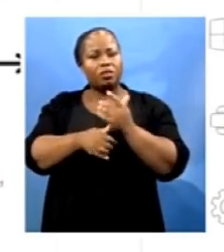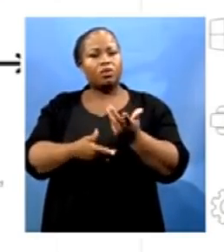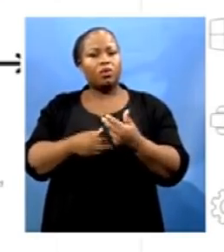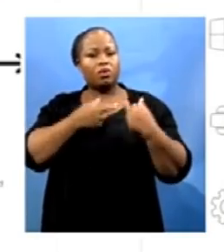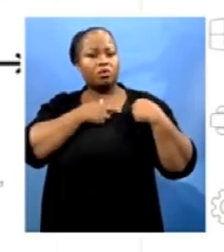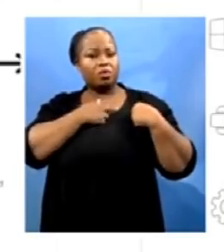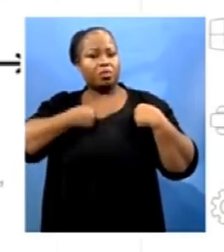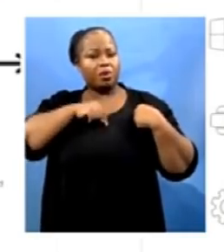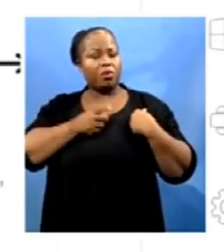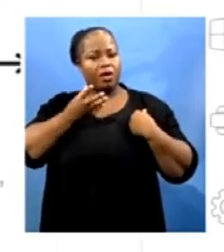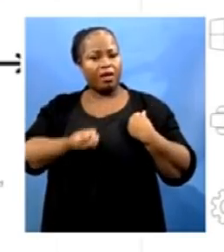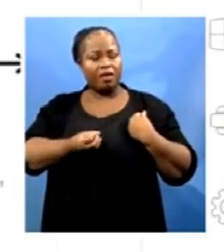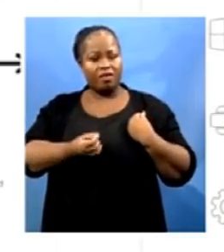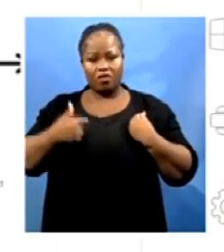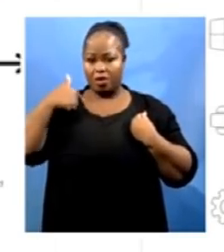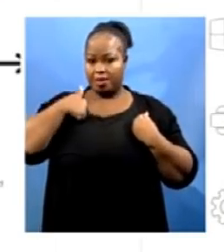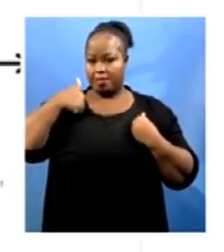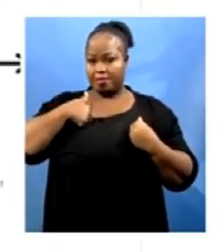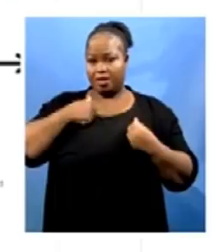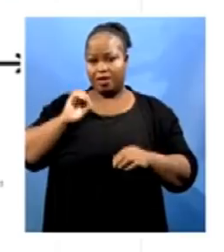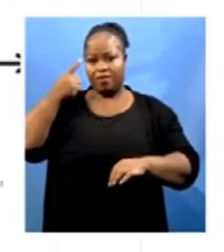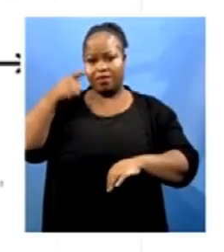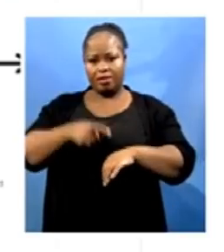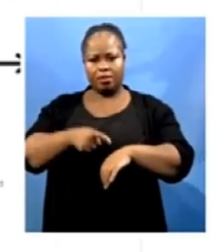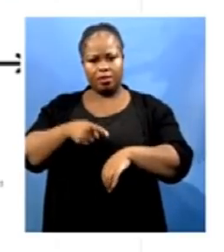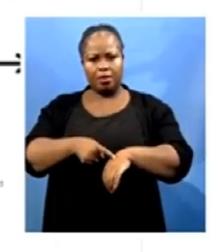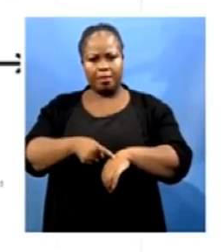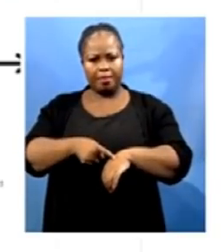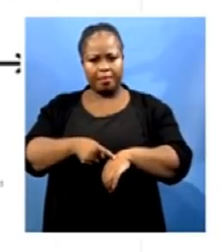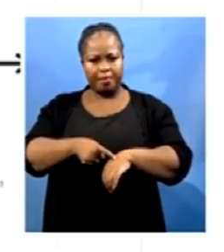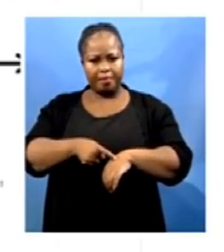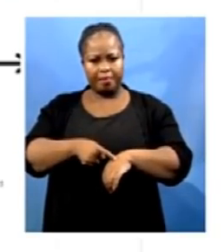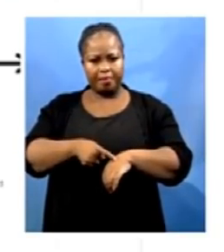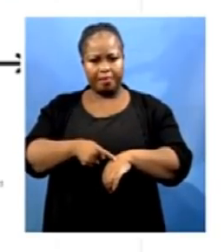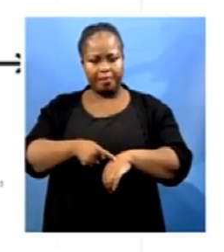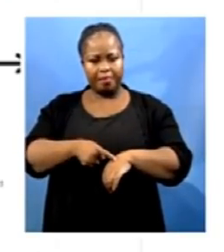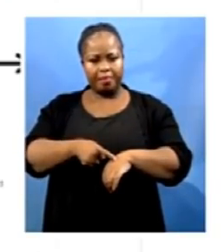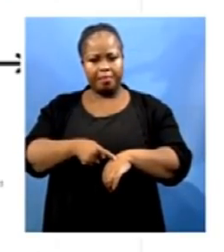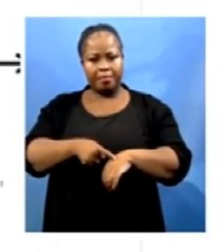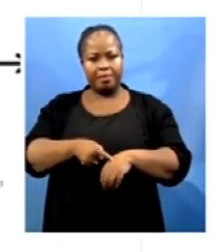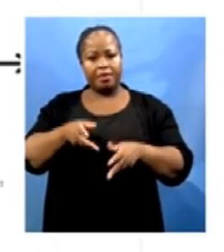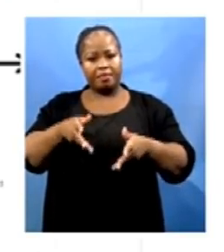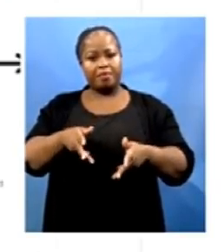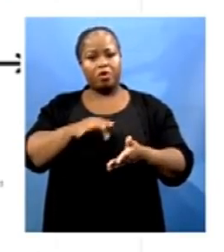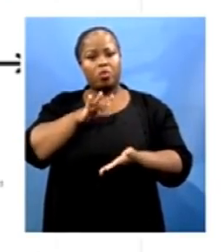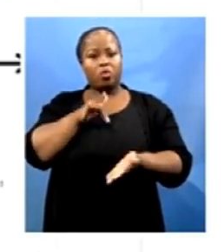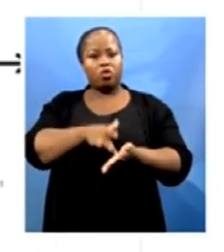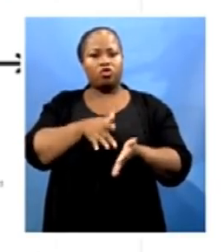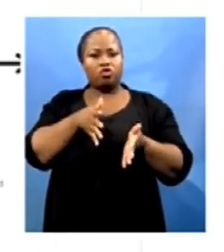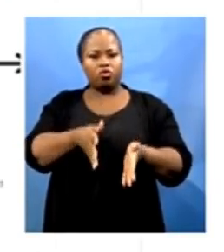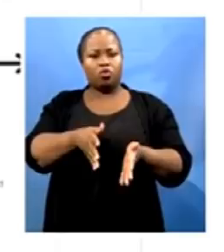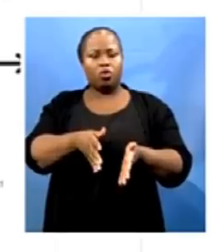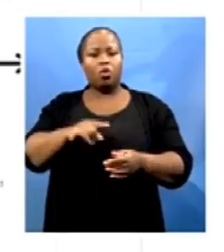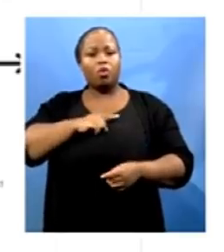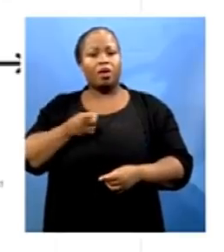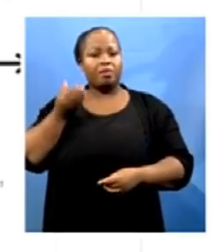time interacting with all of you in this capacity, having been in the role of interim CEO of the fund